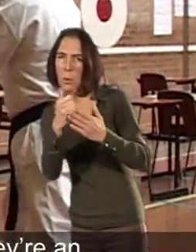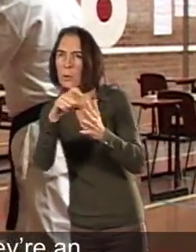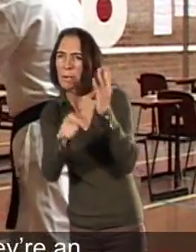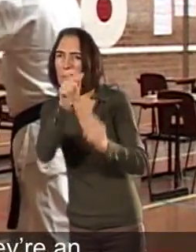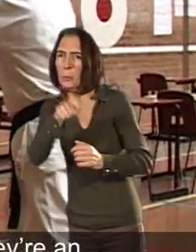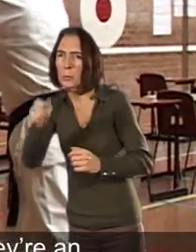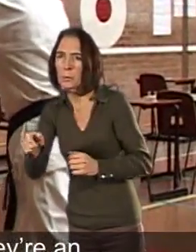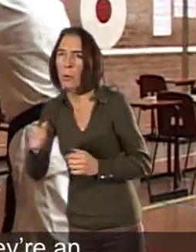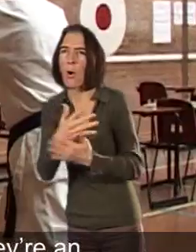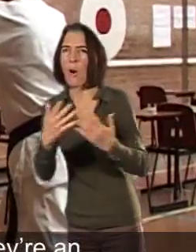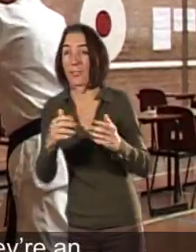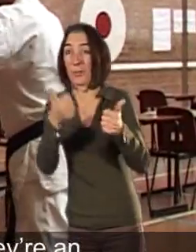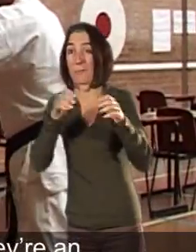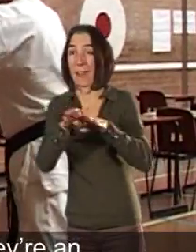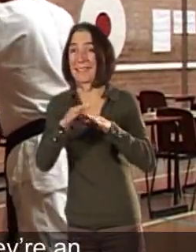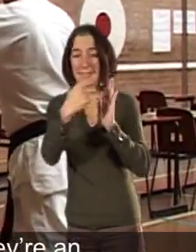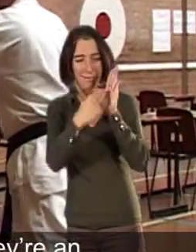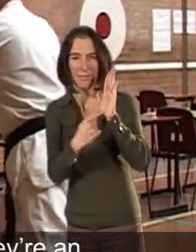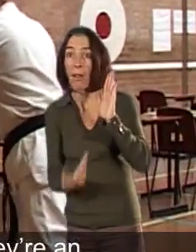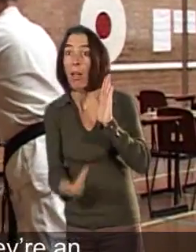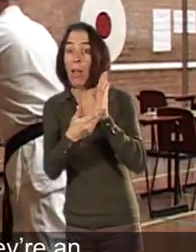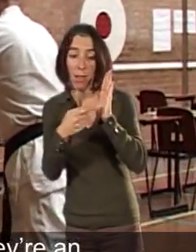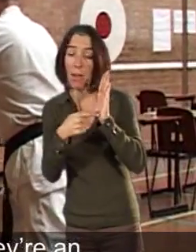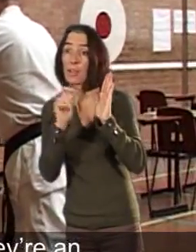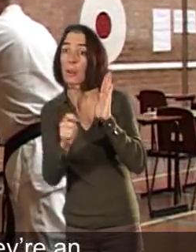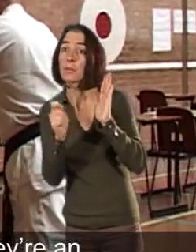disabled pupils. Often they're an extension of good practice.